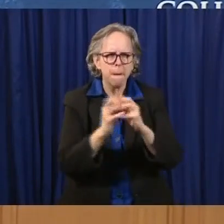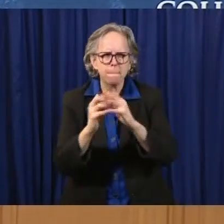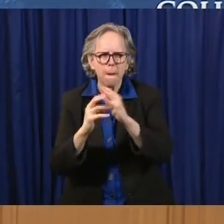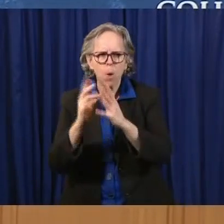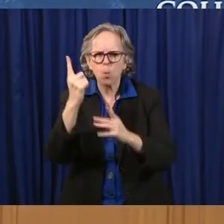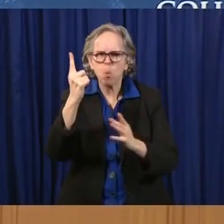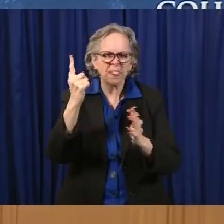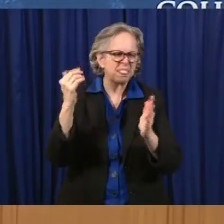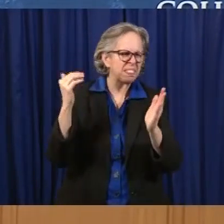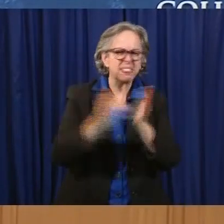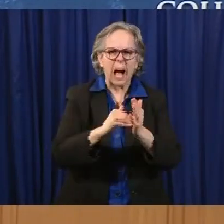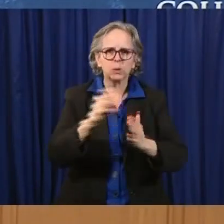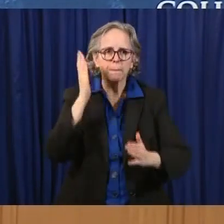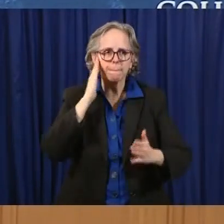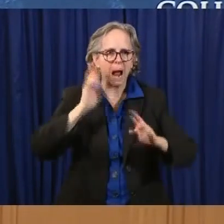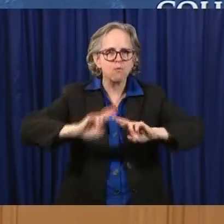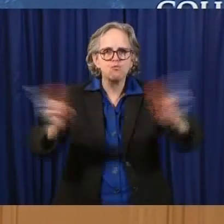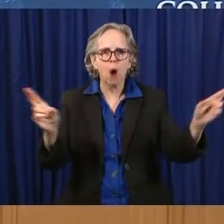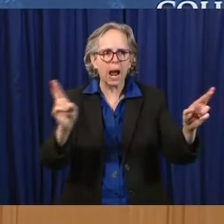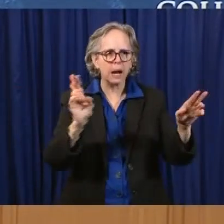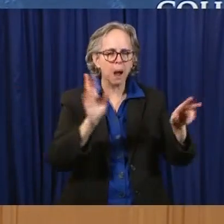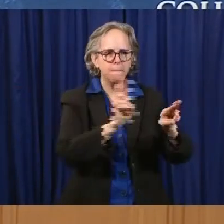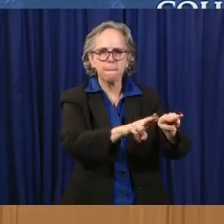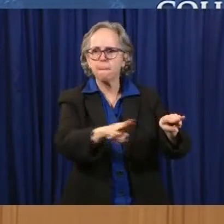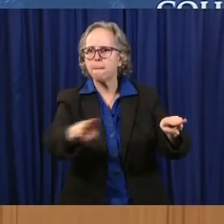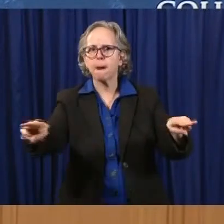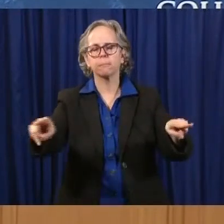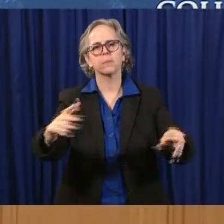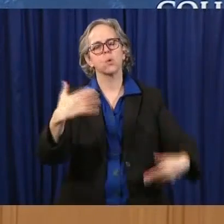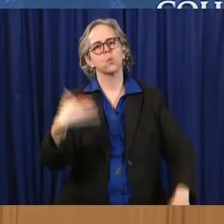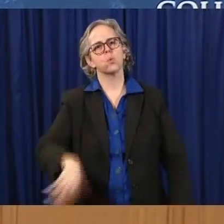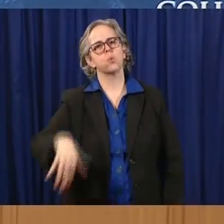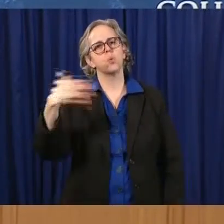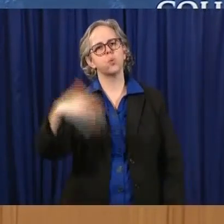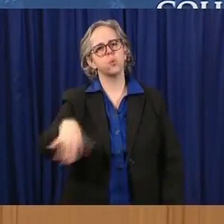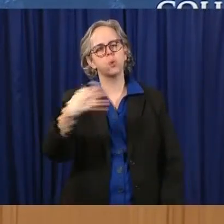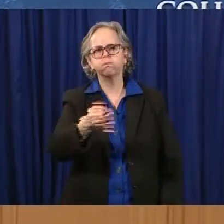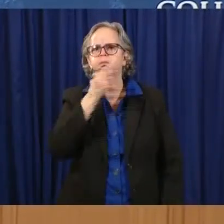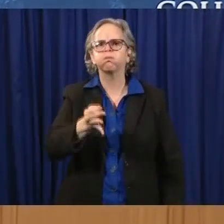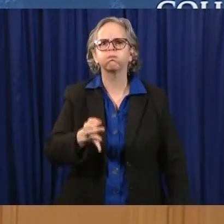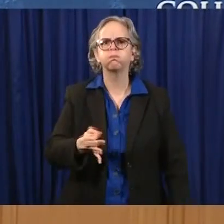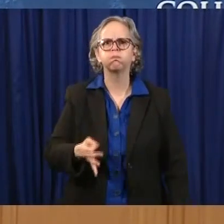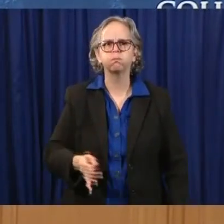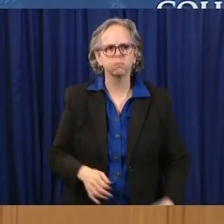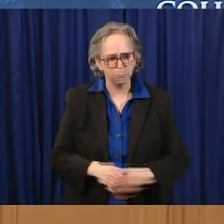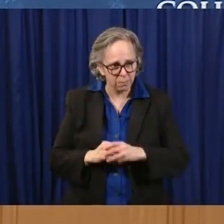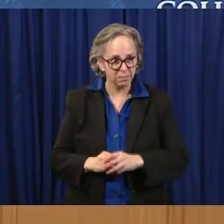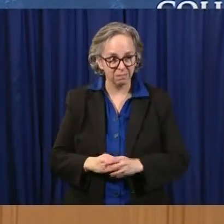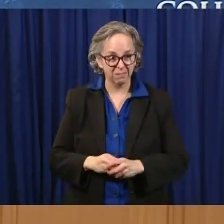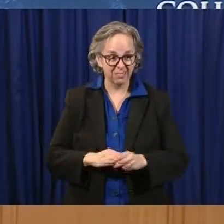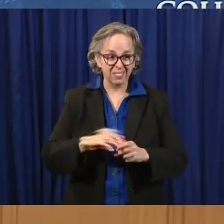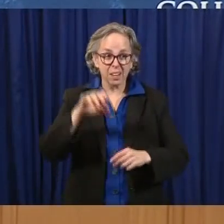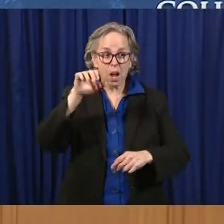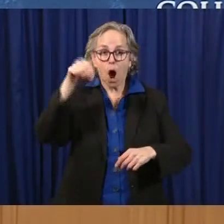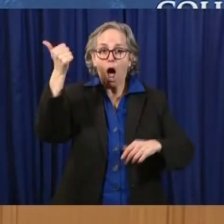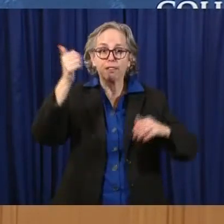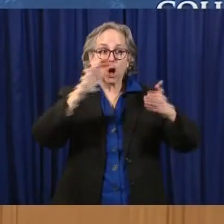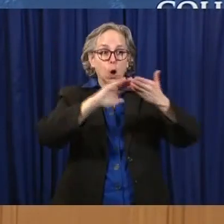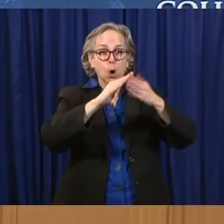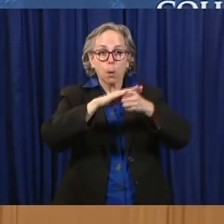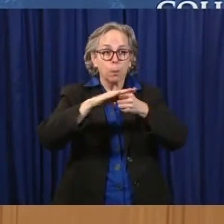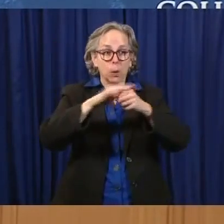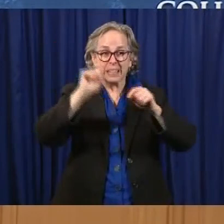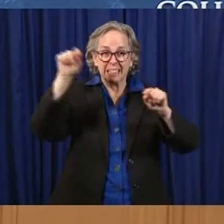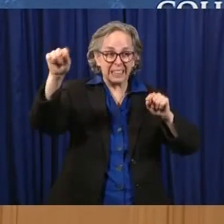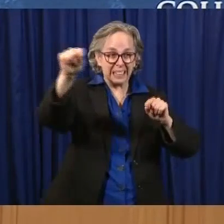care center is pretty unprecedented. In fact, we're getting calls from communities around the state and the country on how we've gone about